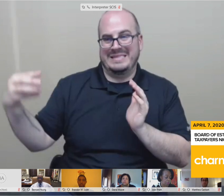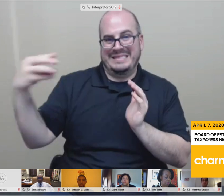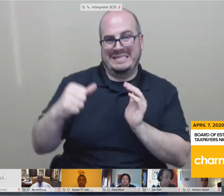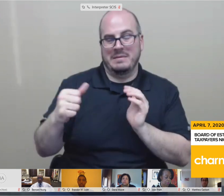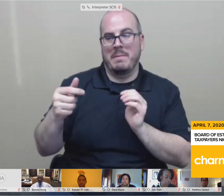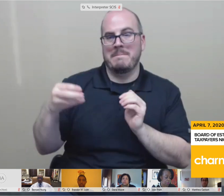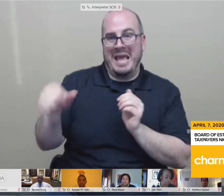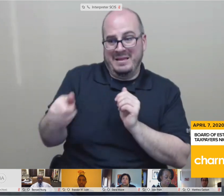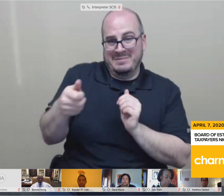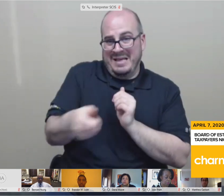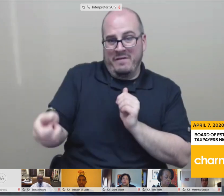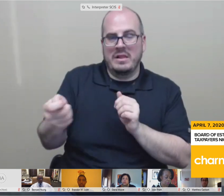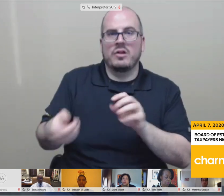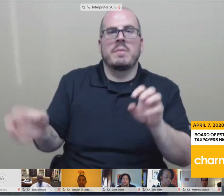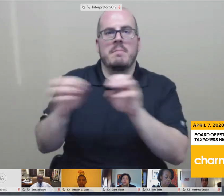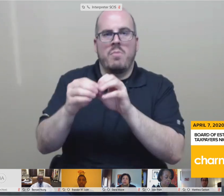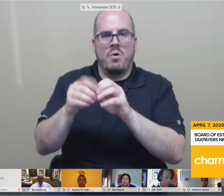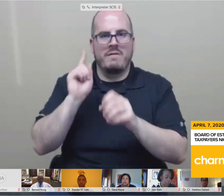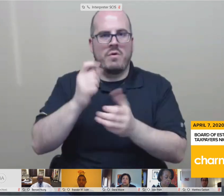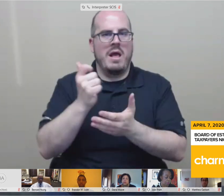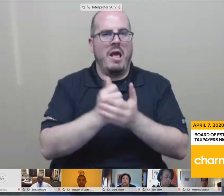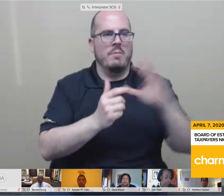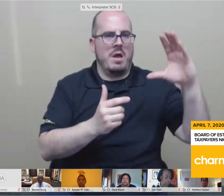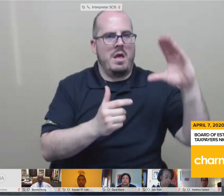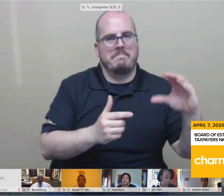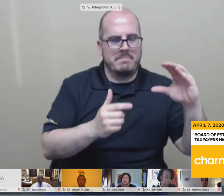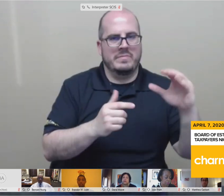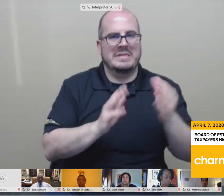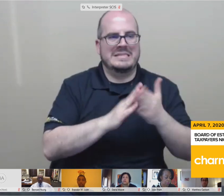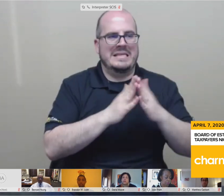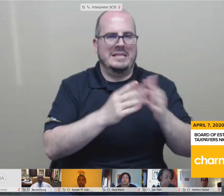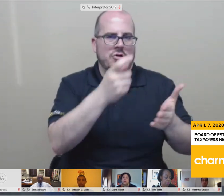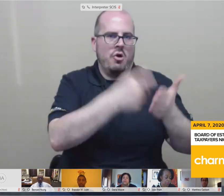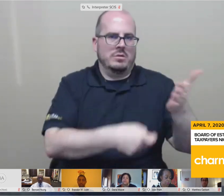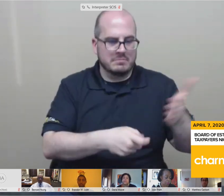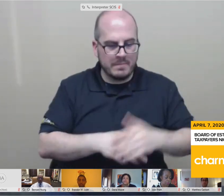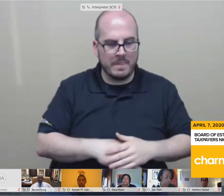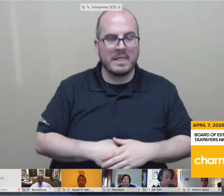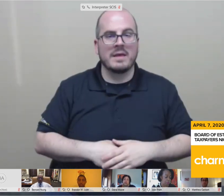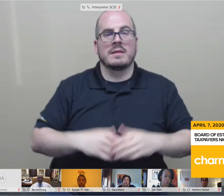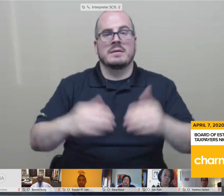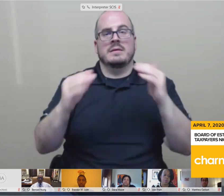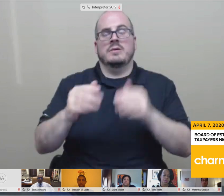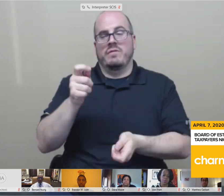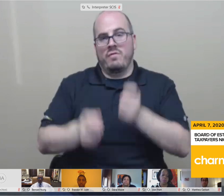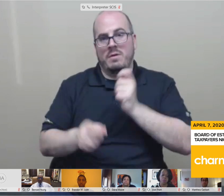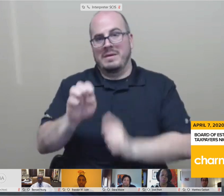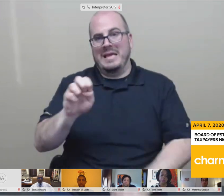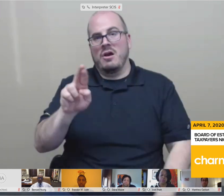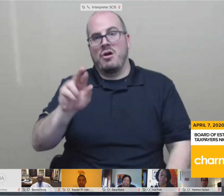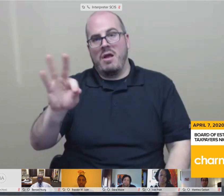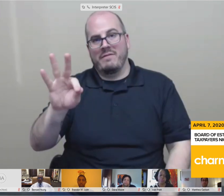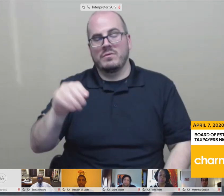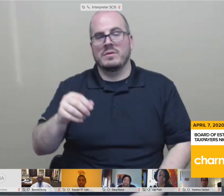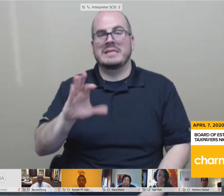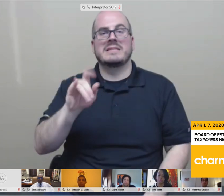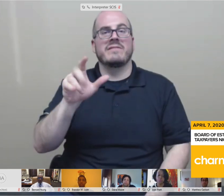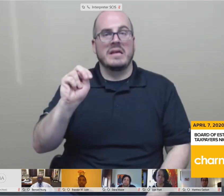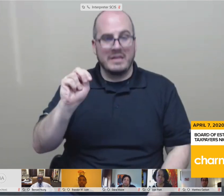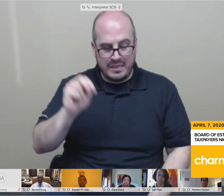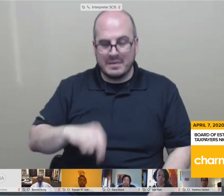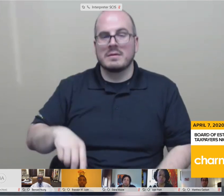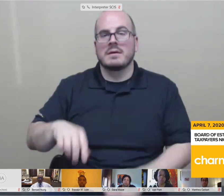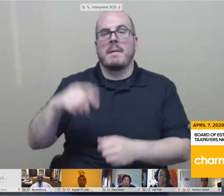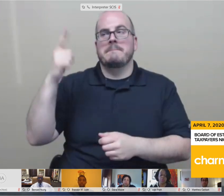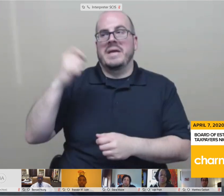benefits, but it contained the city's cost. And then we also reformed both the ERS civilian pension system and the F&P pension